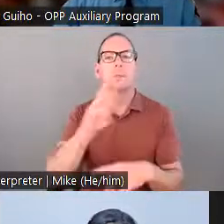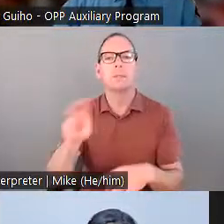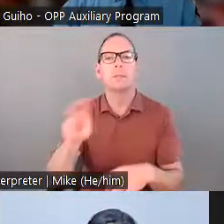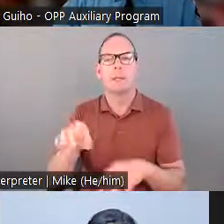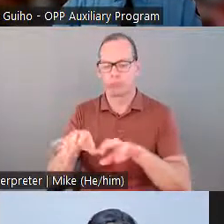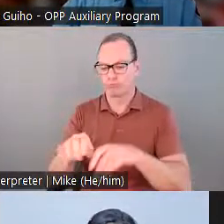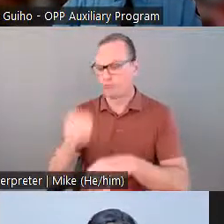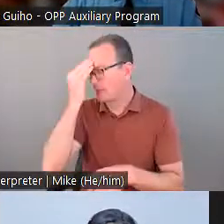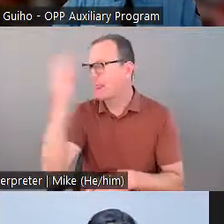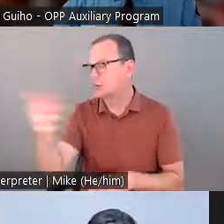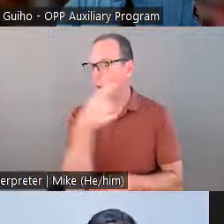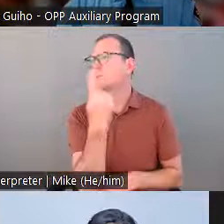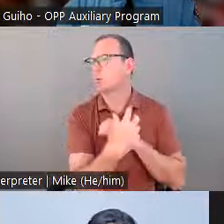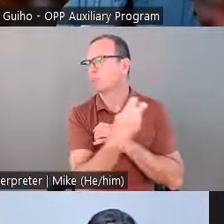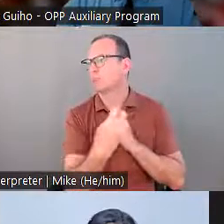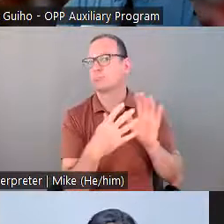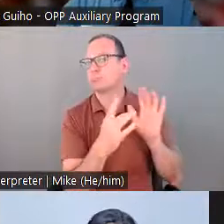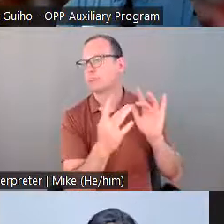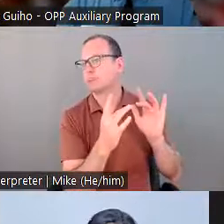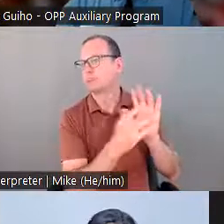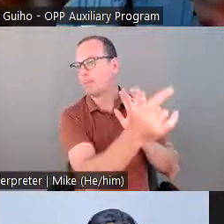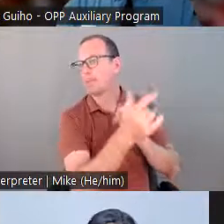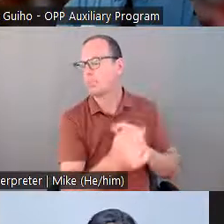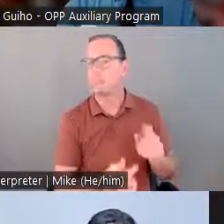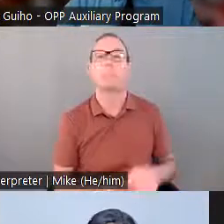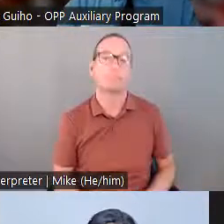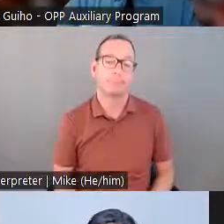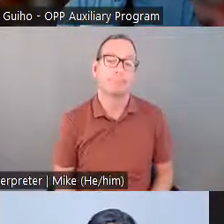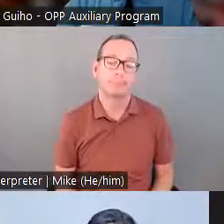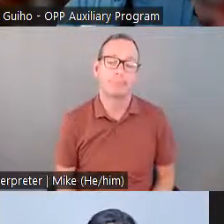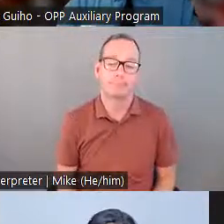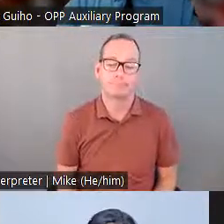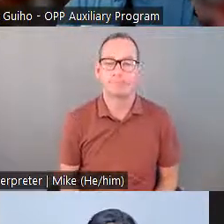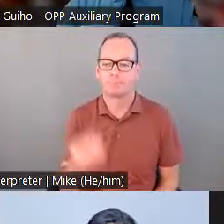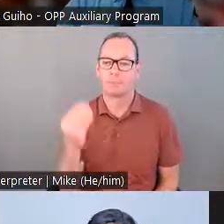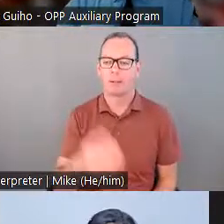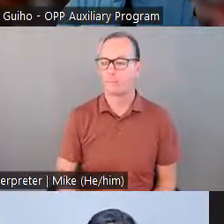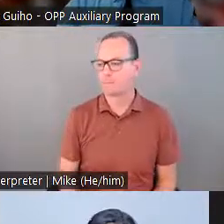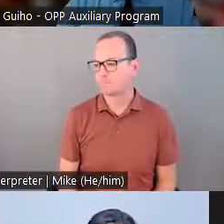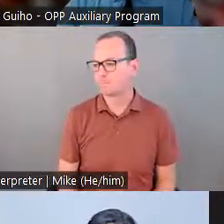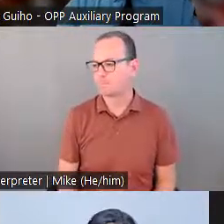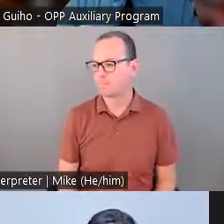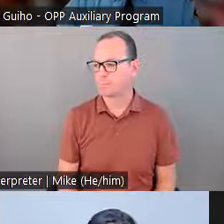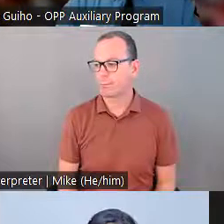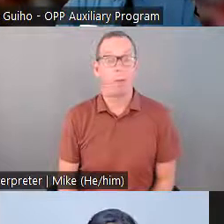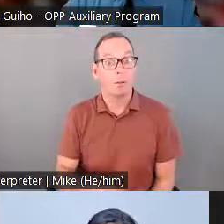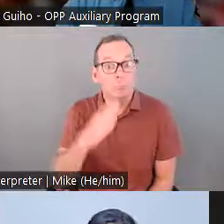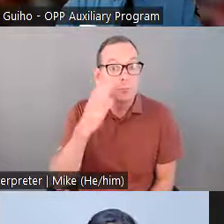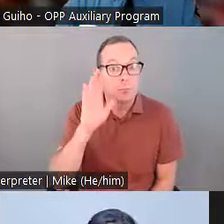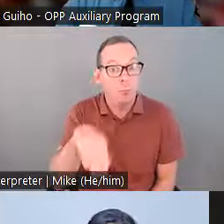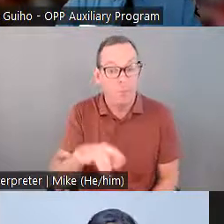Reporting, kind of like what I said at the beginning. So the estimate is that fewer than 5% of frauds are reported.